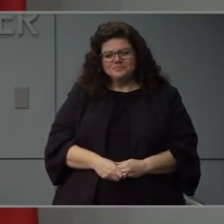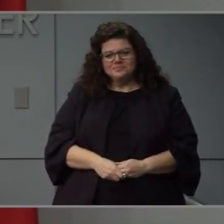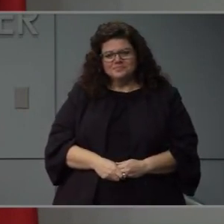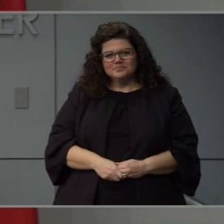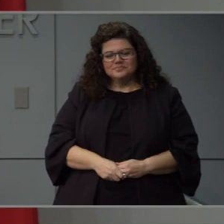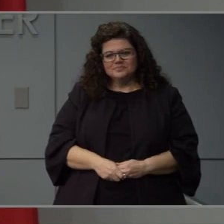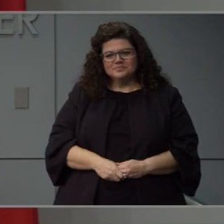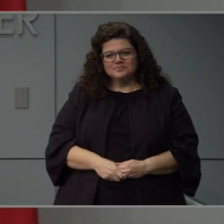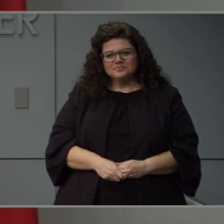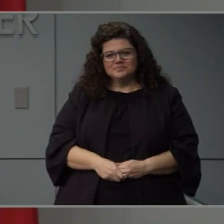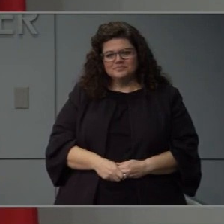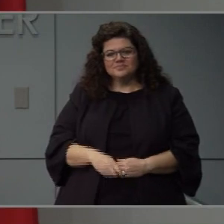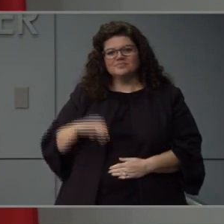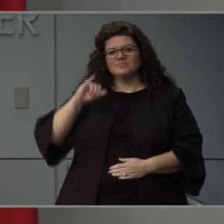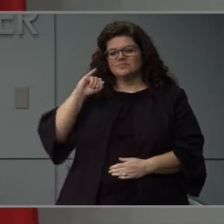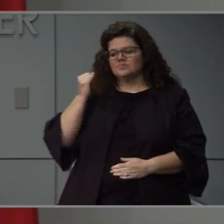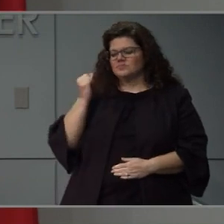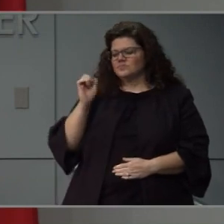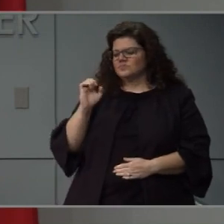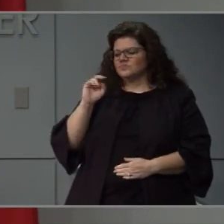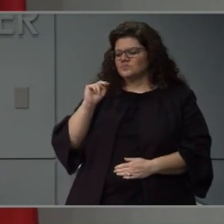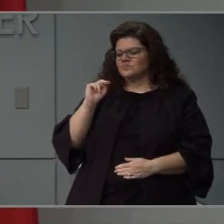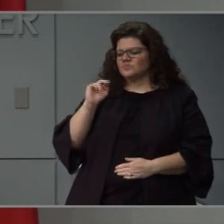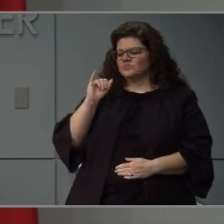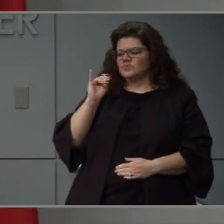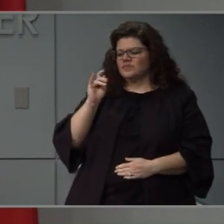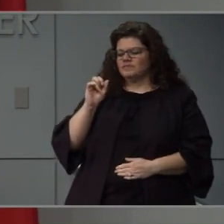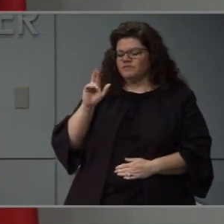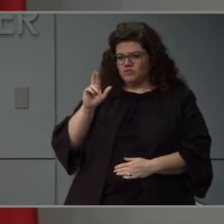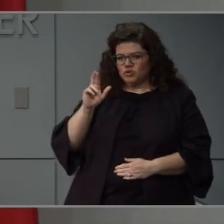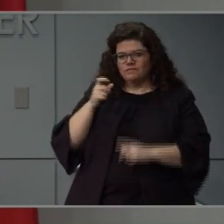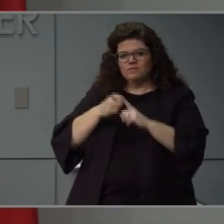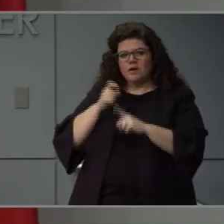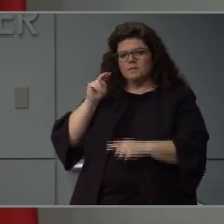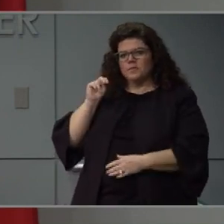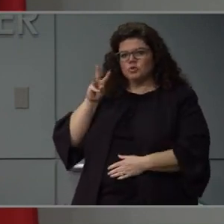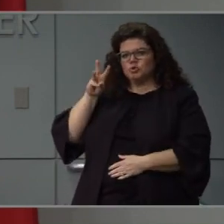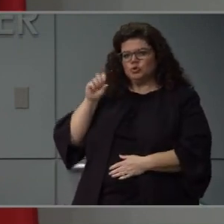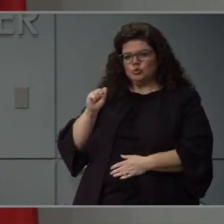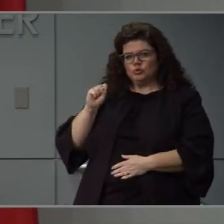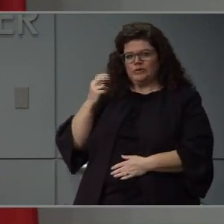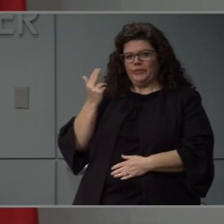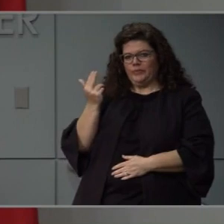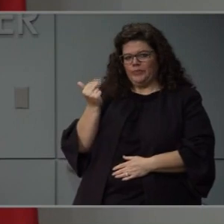Our next question is from Jennifer Emmert with WLOS News 13.